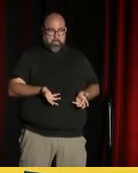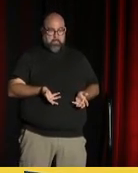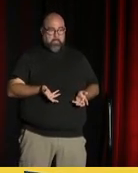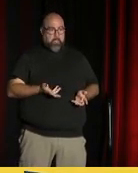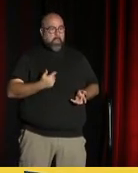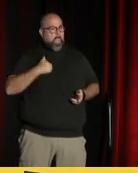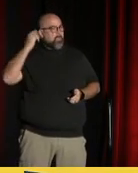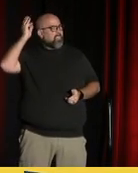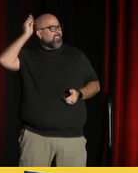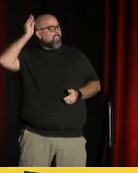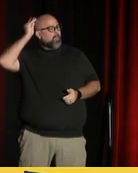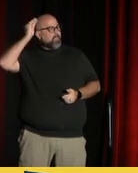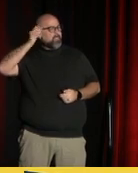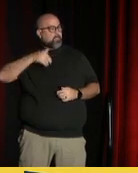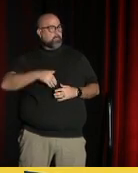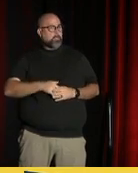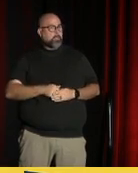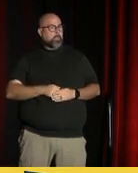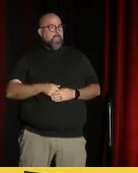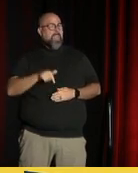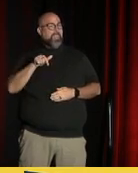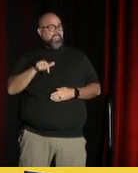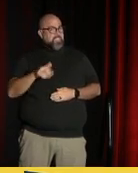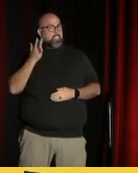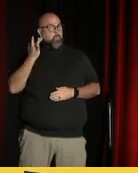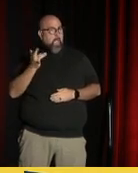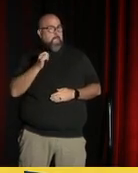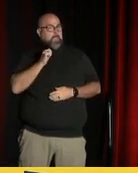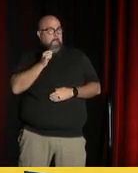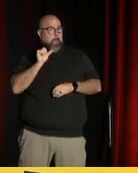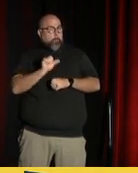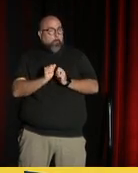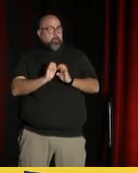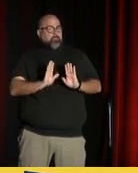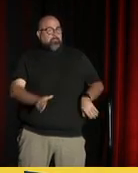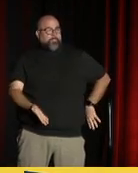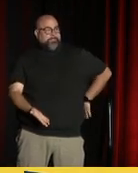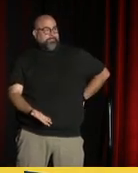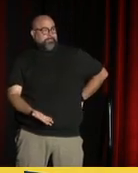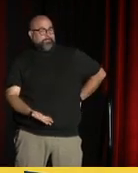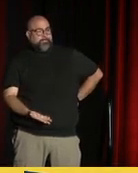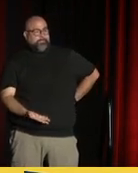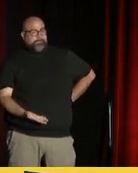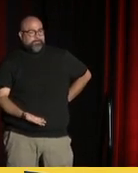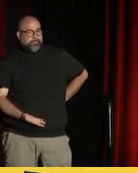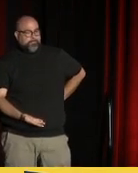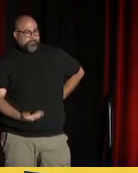Actually, what I was thinking to myself was, this is why I don't work with children.